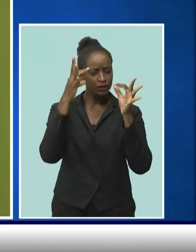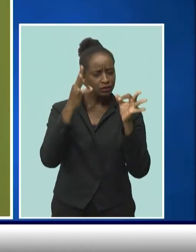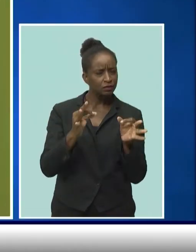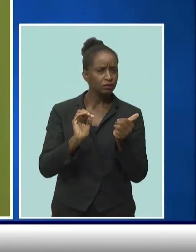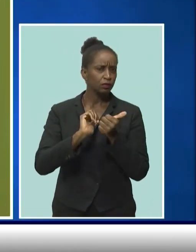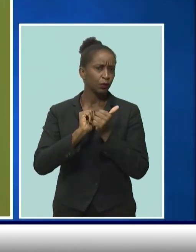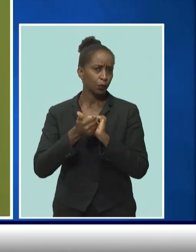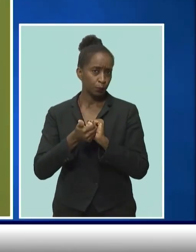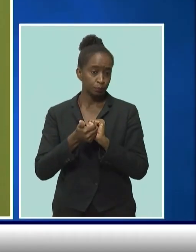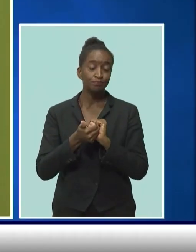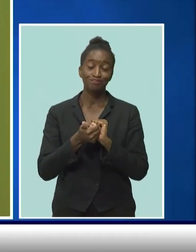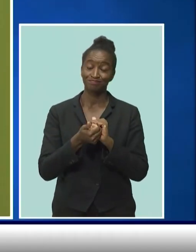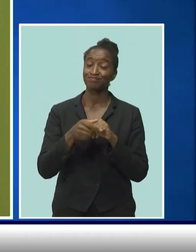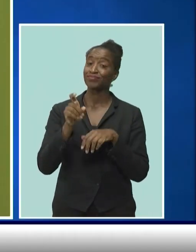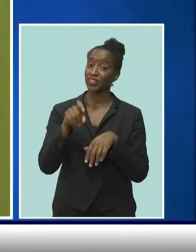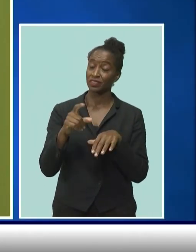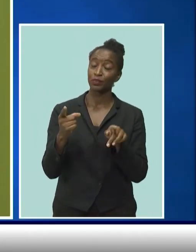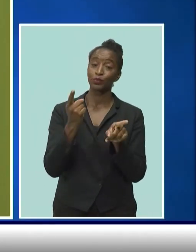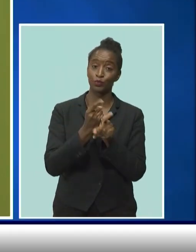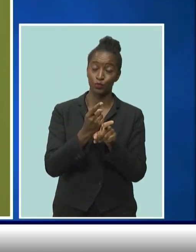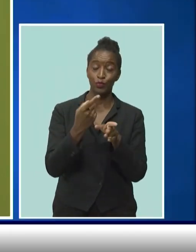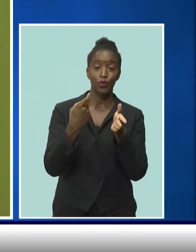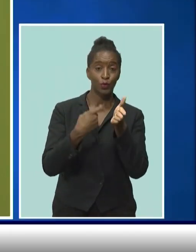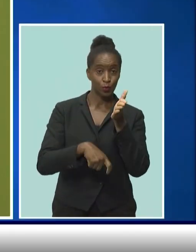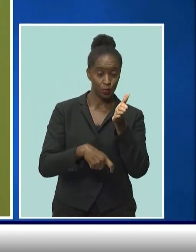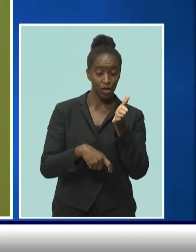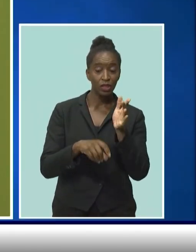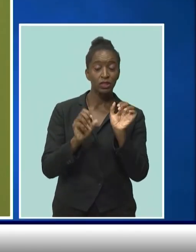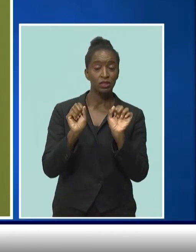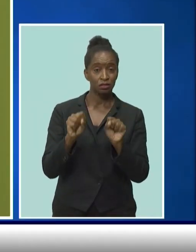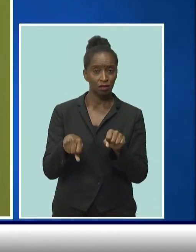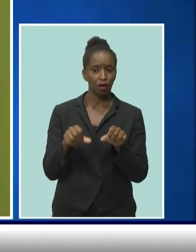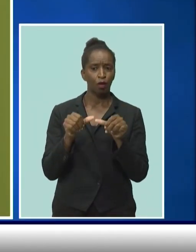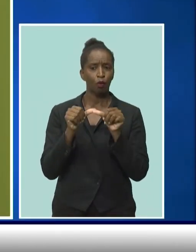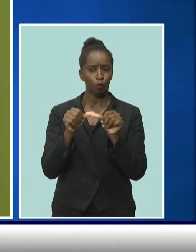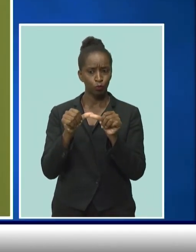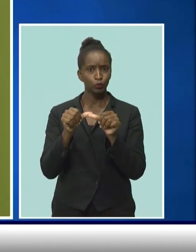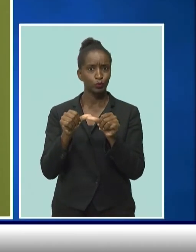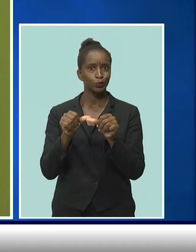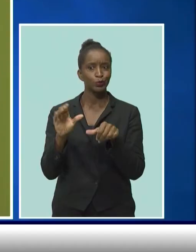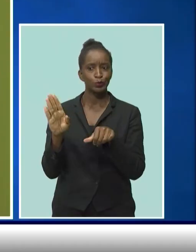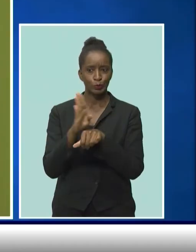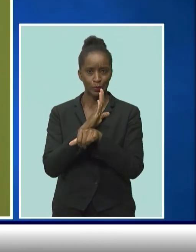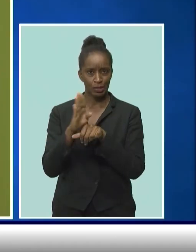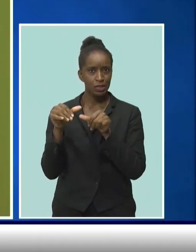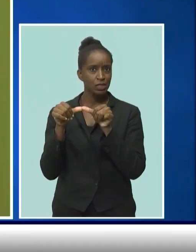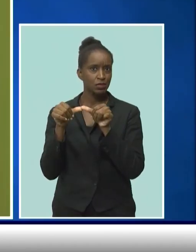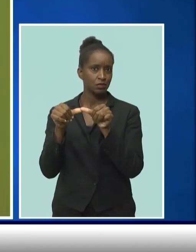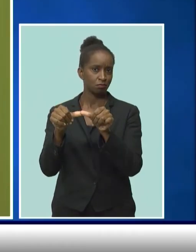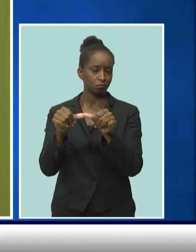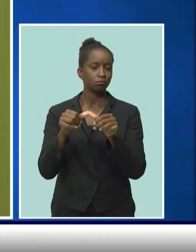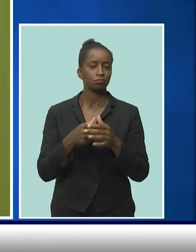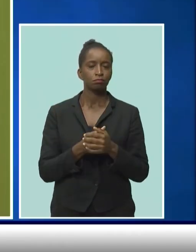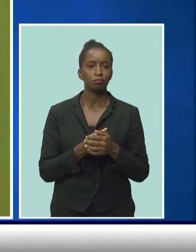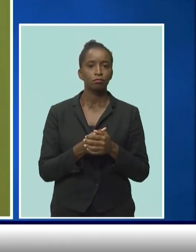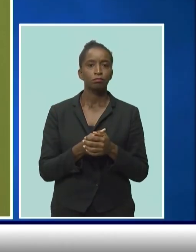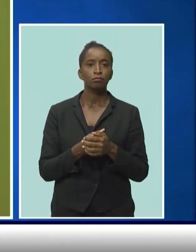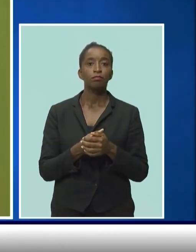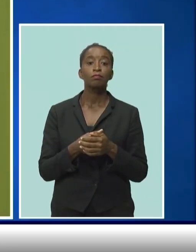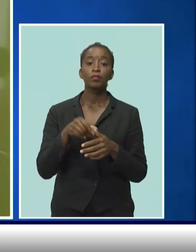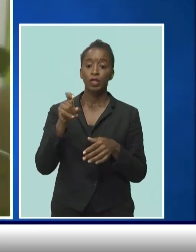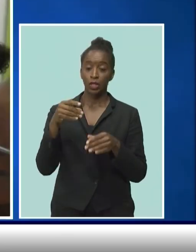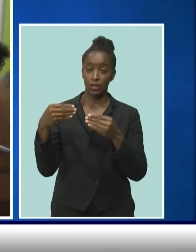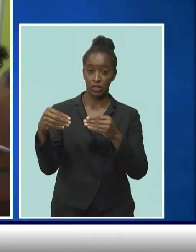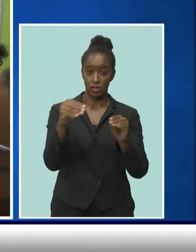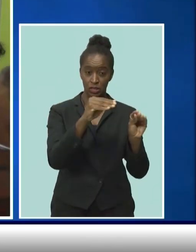value deserves a fair price for products and services offered and secures the profits entrepreneurs need to invest in